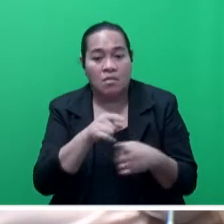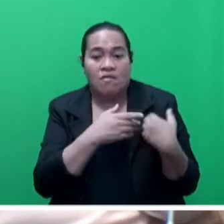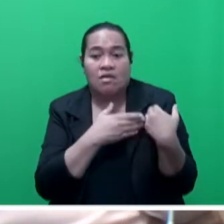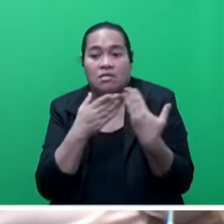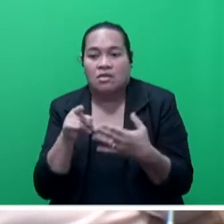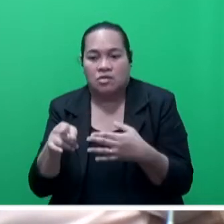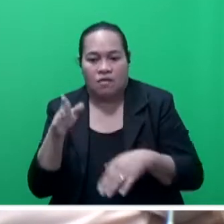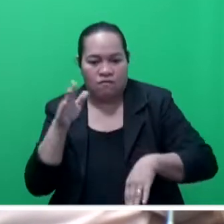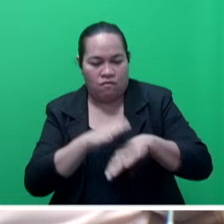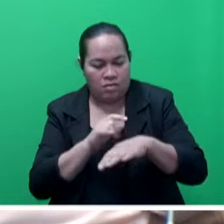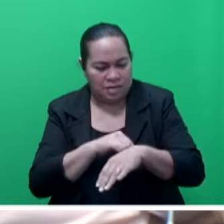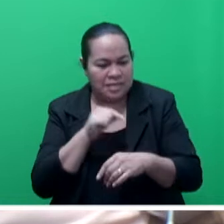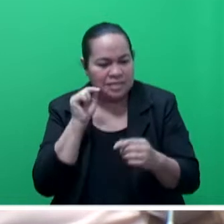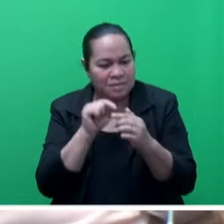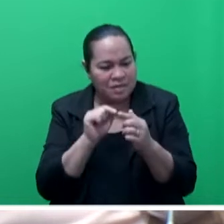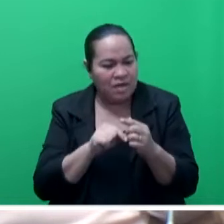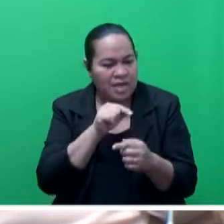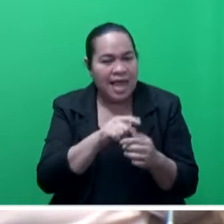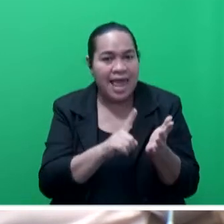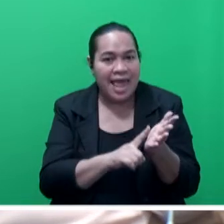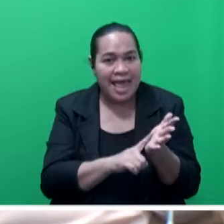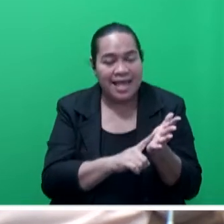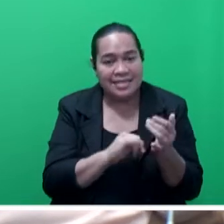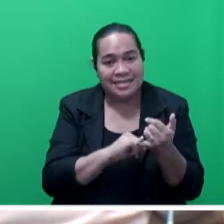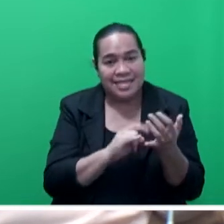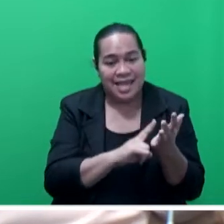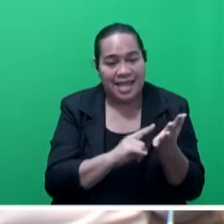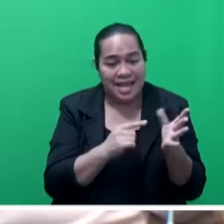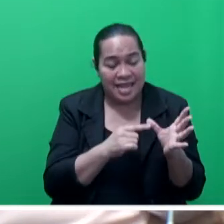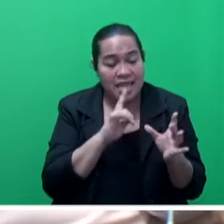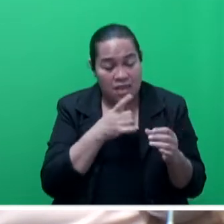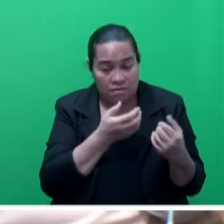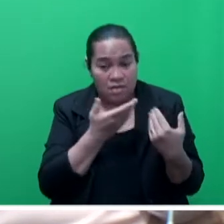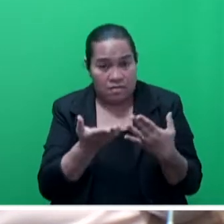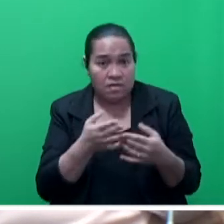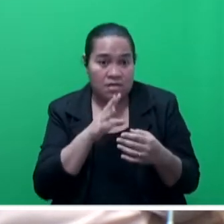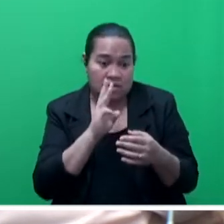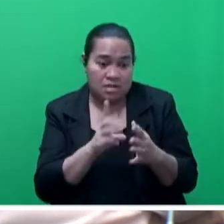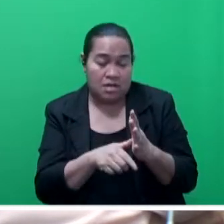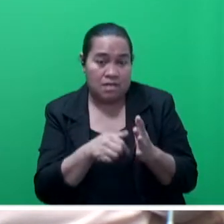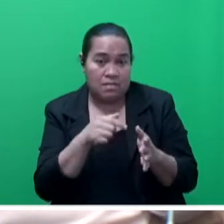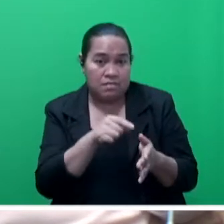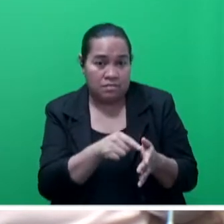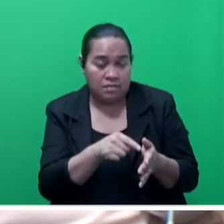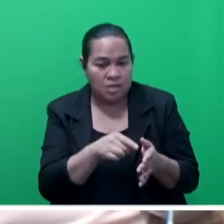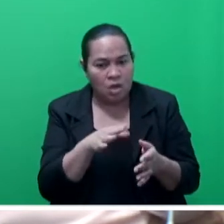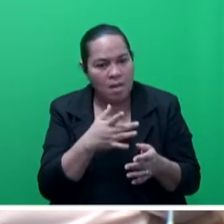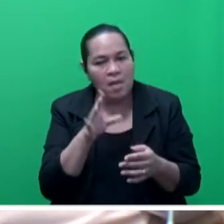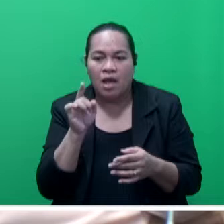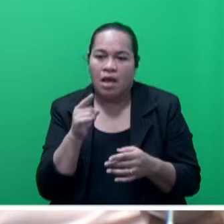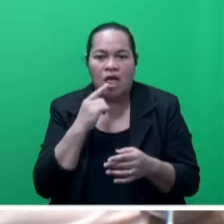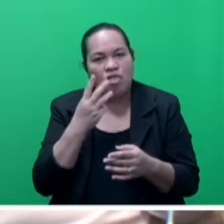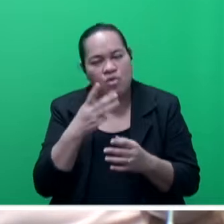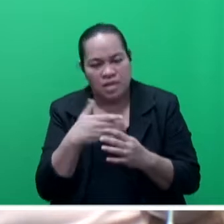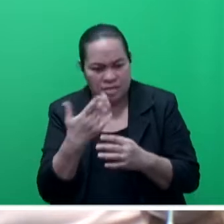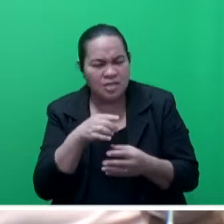time specified in the SLA. If the provider is allowed 3 days to fix something that takes 5 minutes, then the provider will probably take 3 days. This is the Auditor